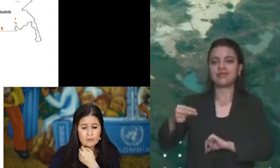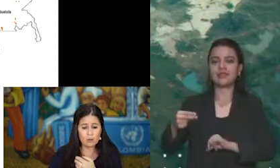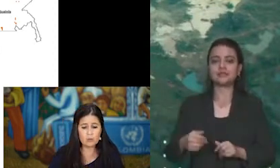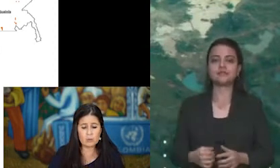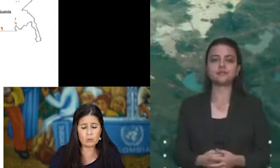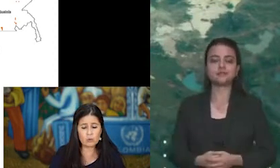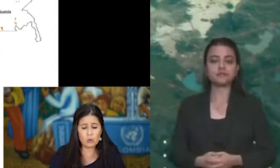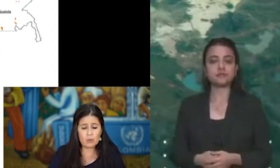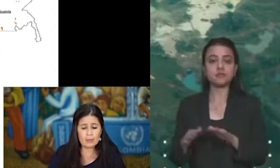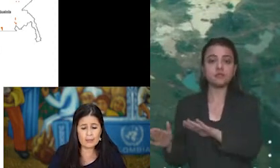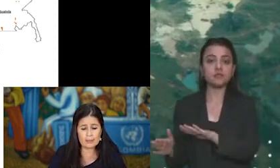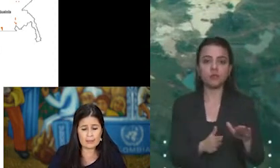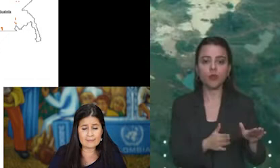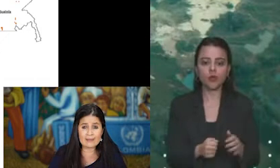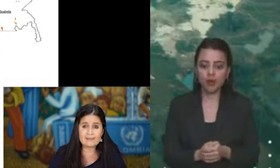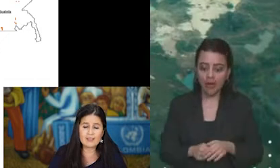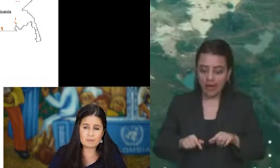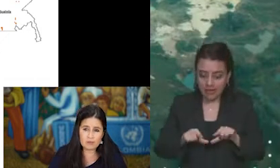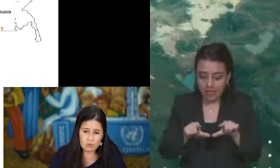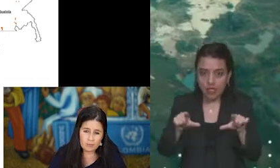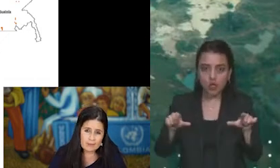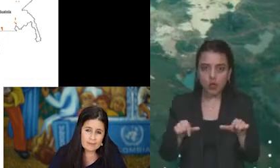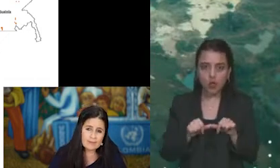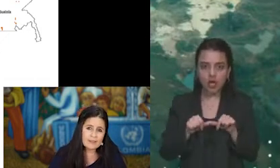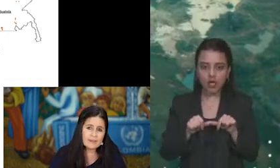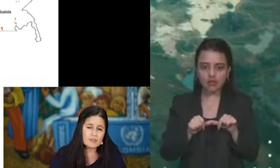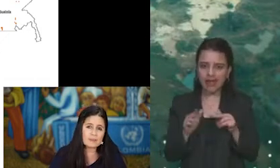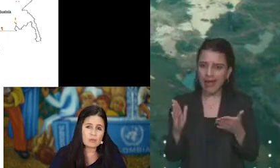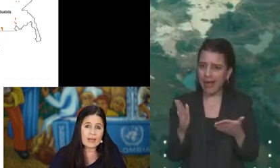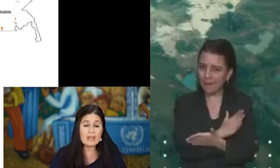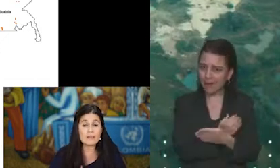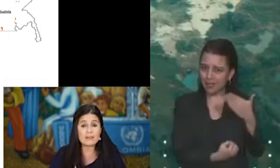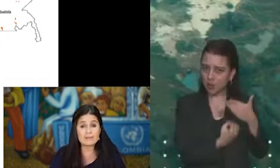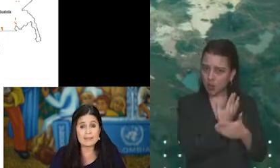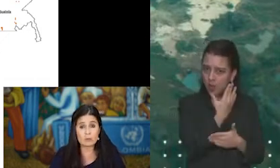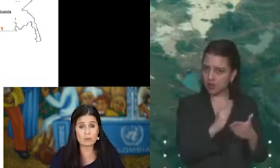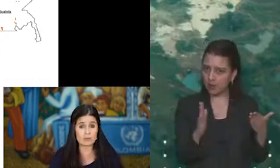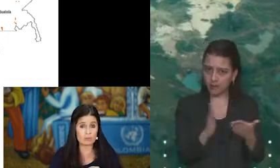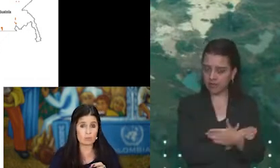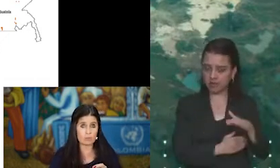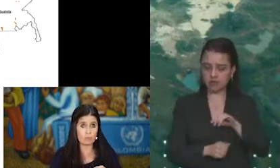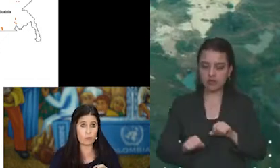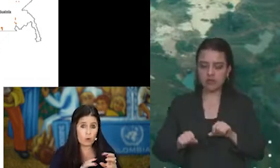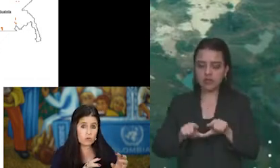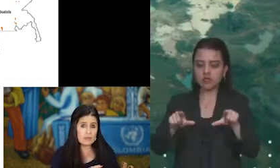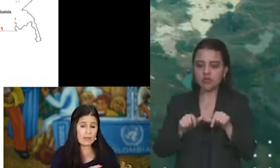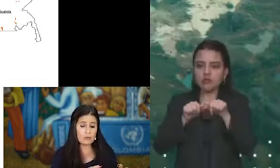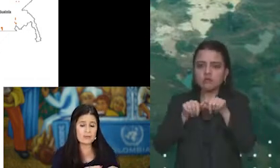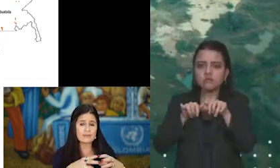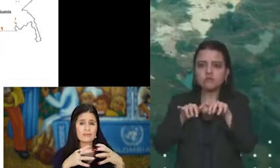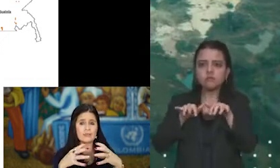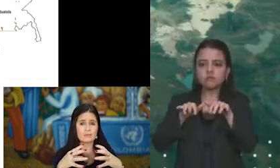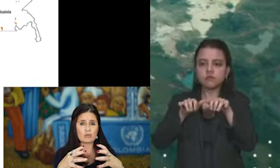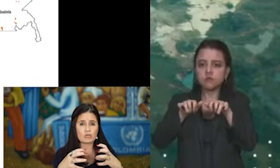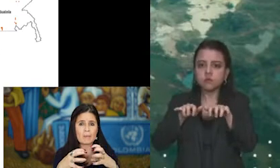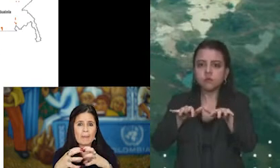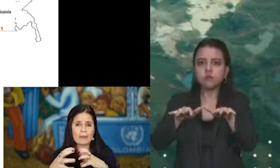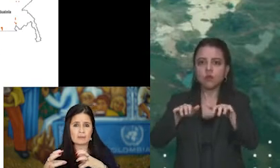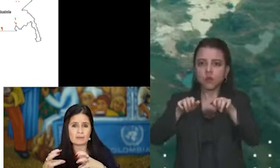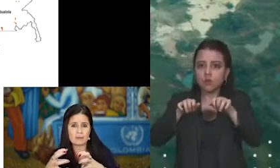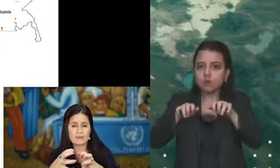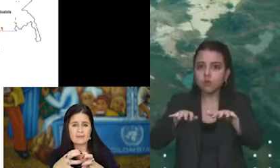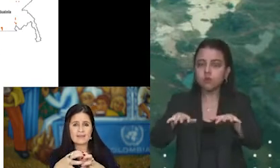So we continue with areas in expansion. These, in difference of the new ones that are isolated focus areas, these